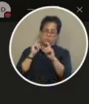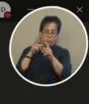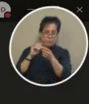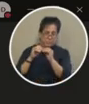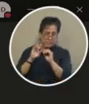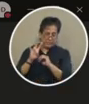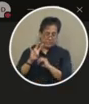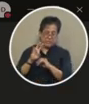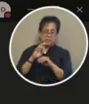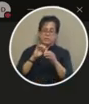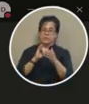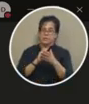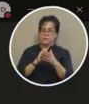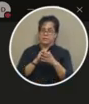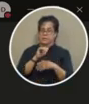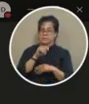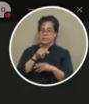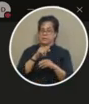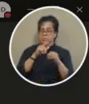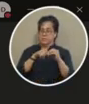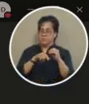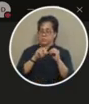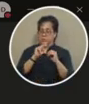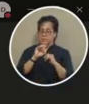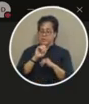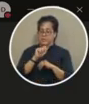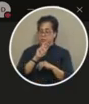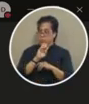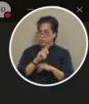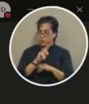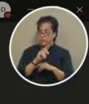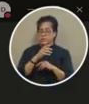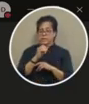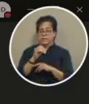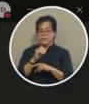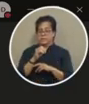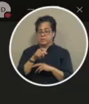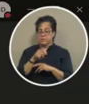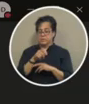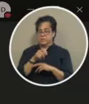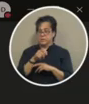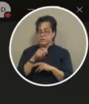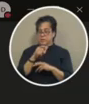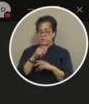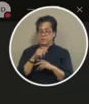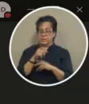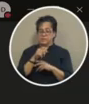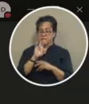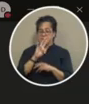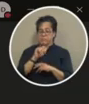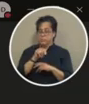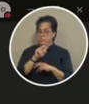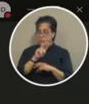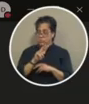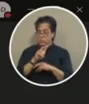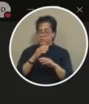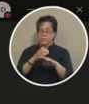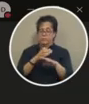7, enhance and sustain El Paso's infrastructure network. The linkage to strategic plan is subsection 7.2,